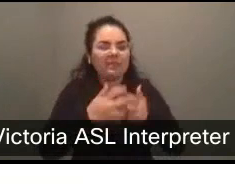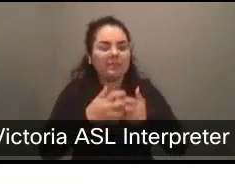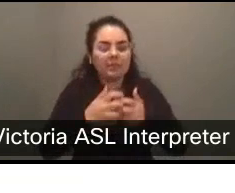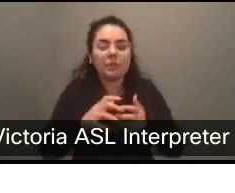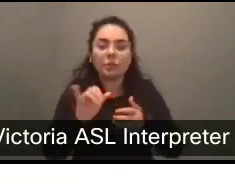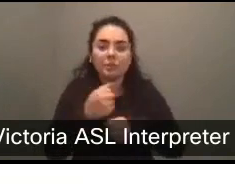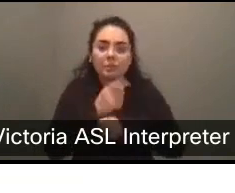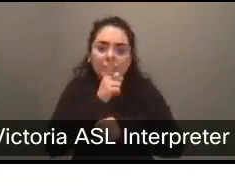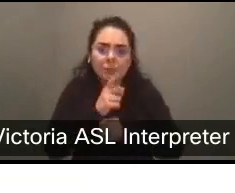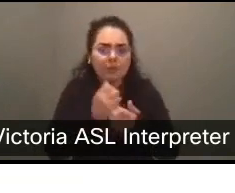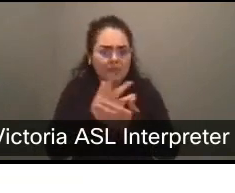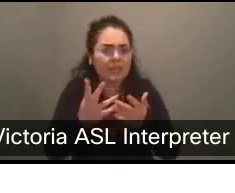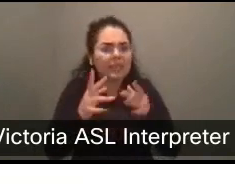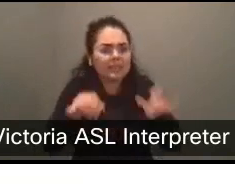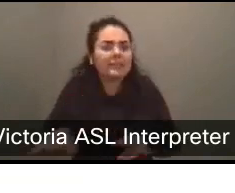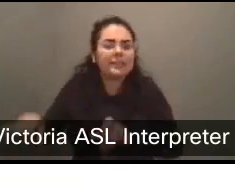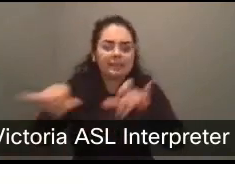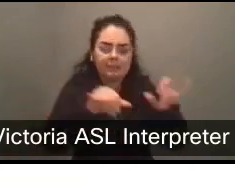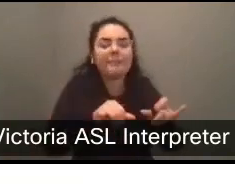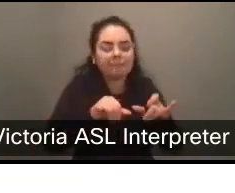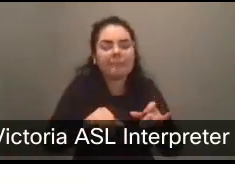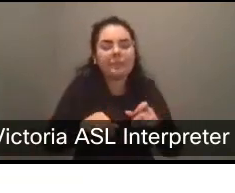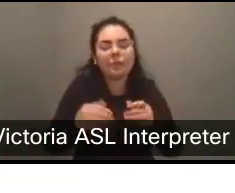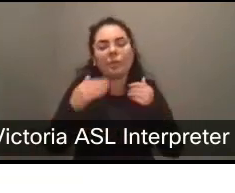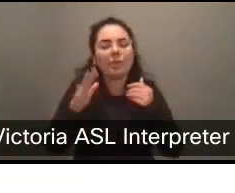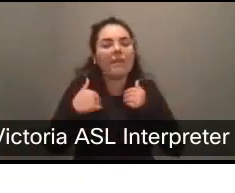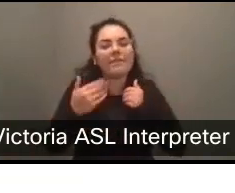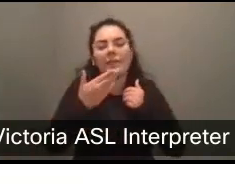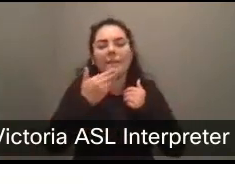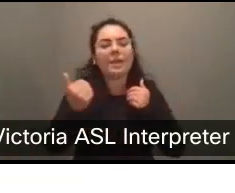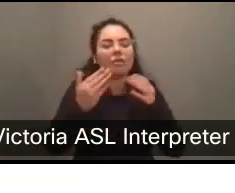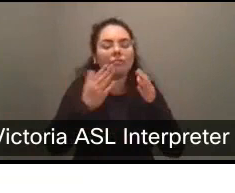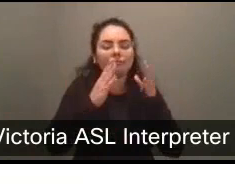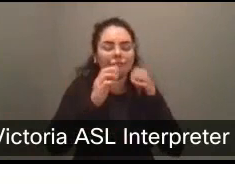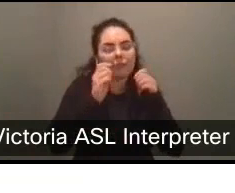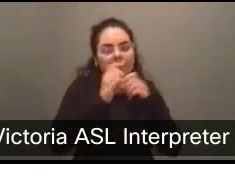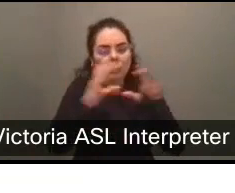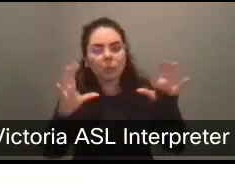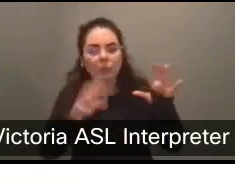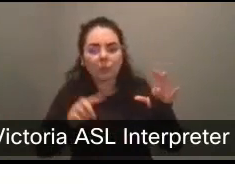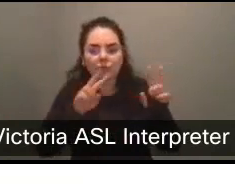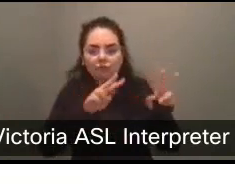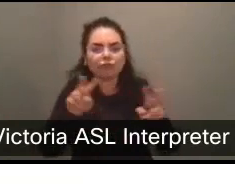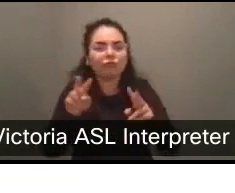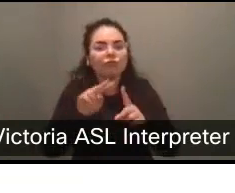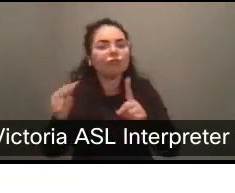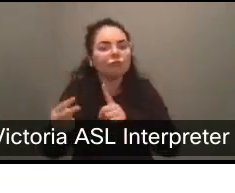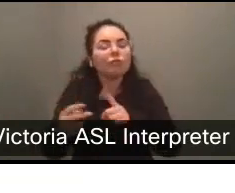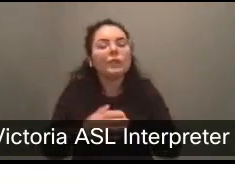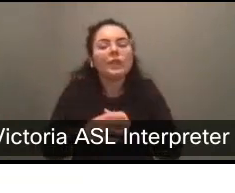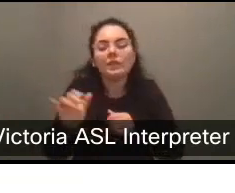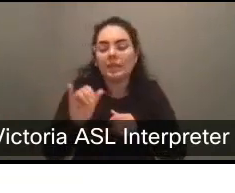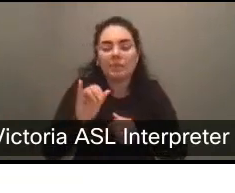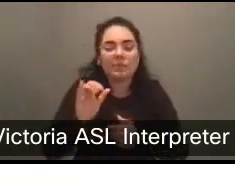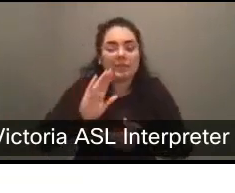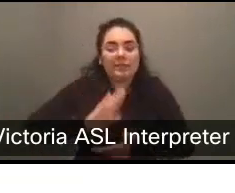doing this consistently across the environment, as well as give us a better holistic view of the environment. Much like we do with the desktops